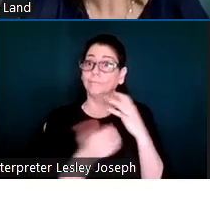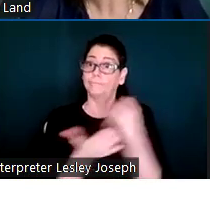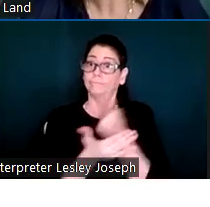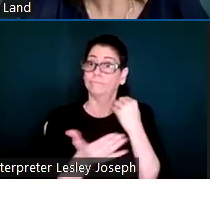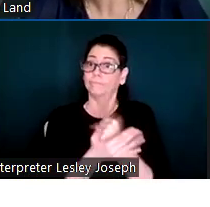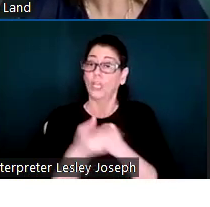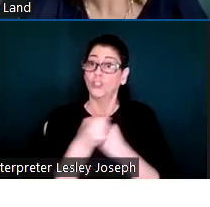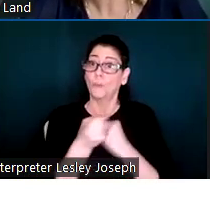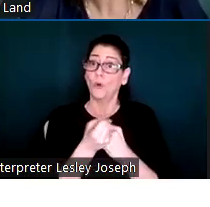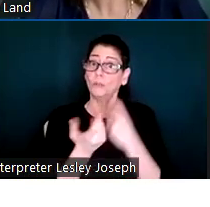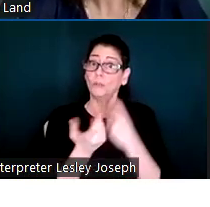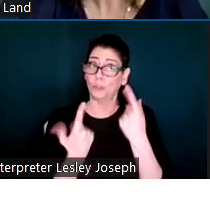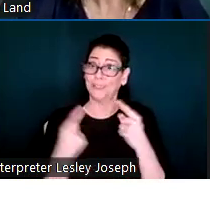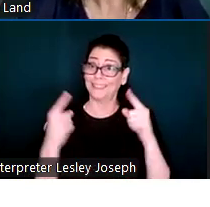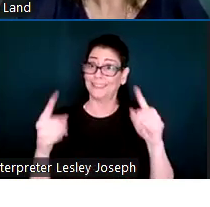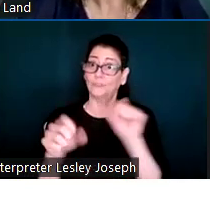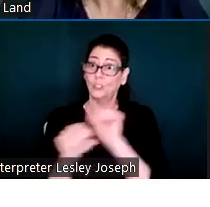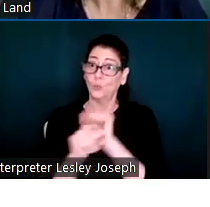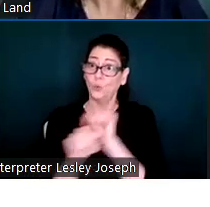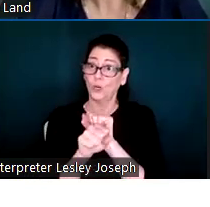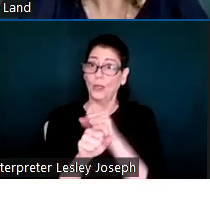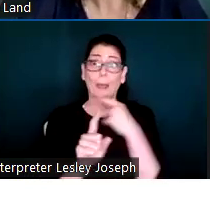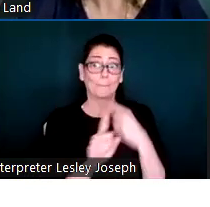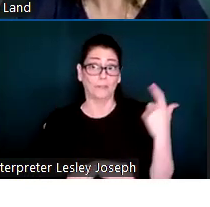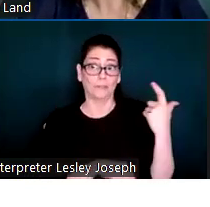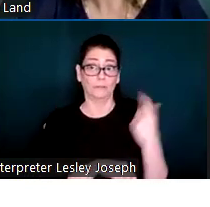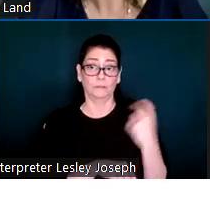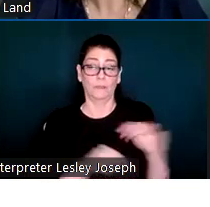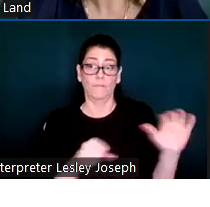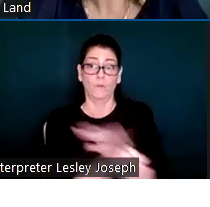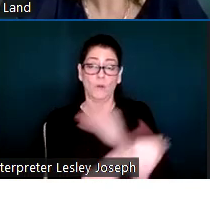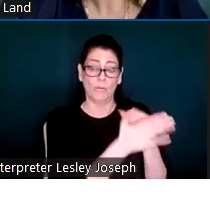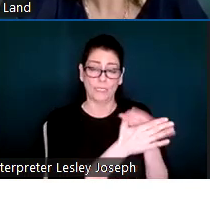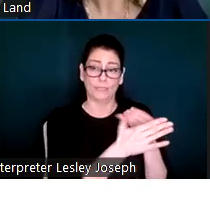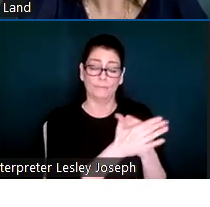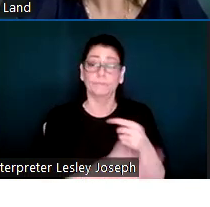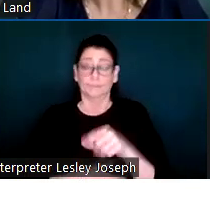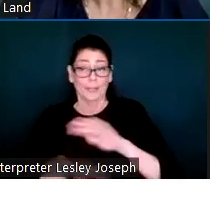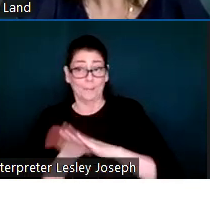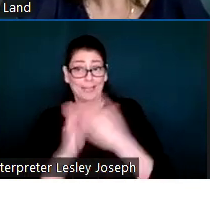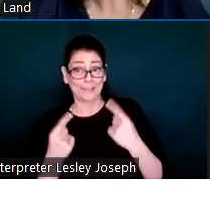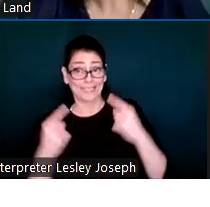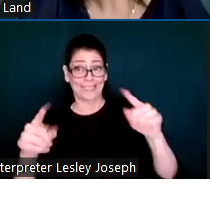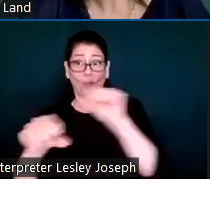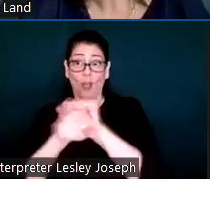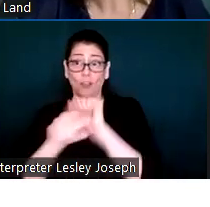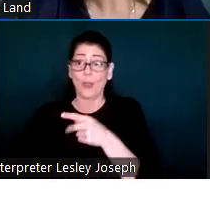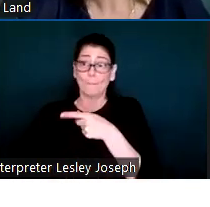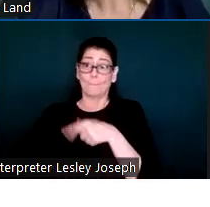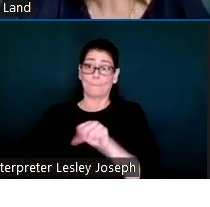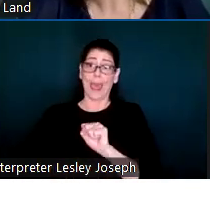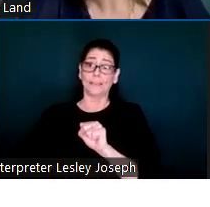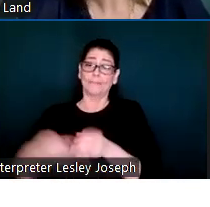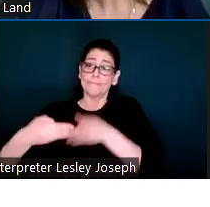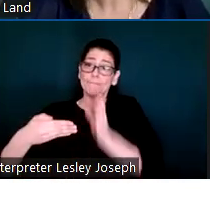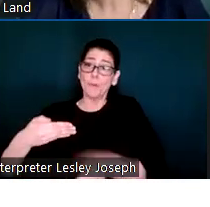to be successful on the job. Once Jordan is successful on the job, the pass plan will be complete, and then he can just continue to work